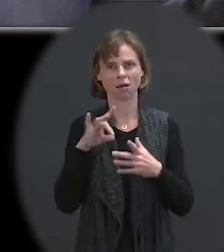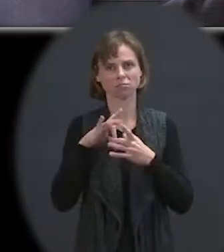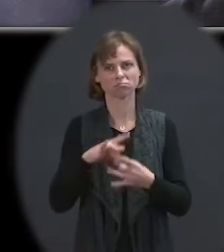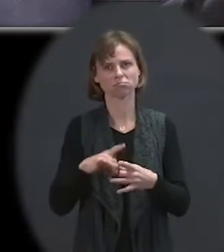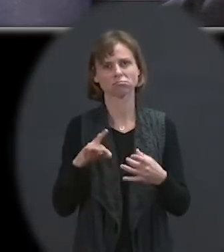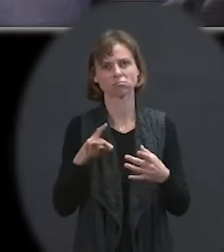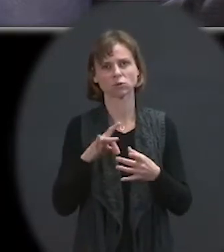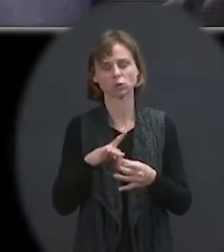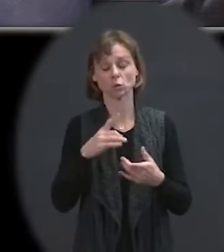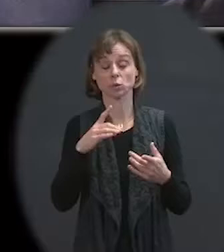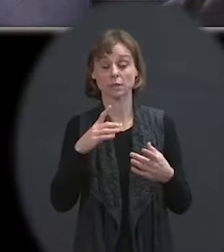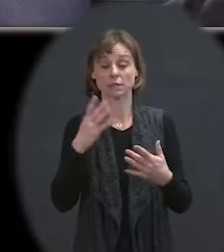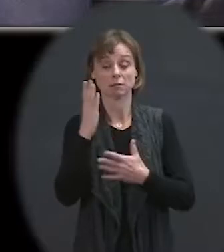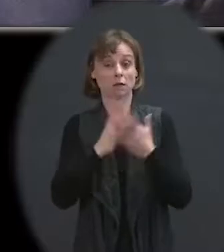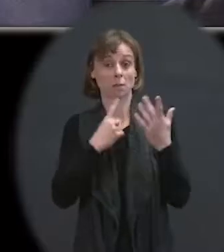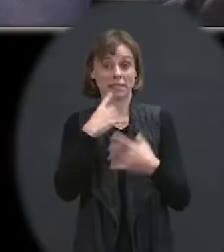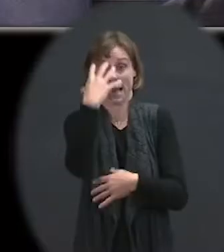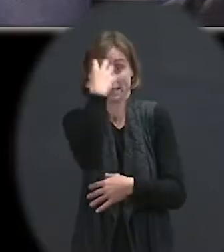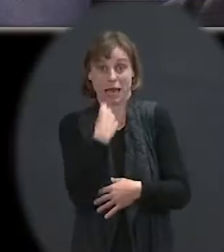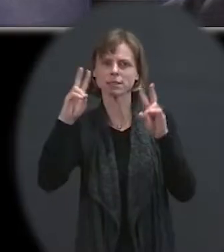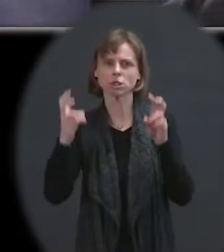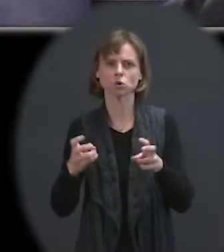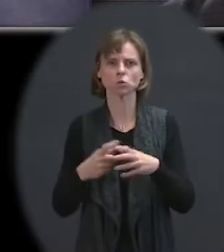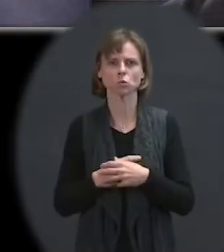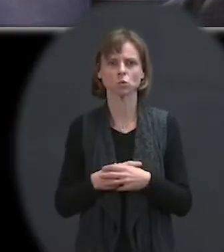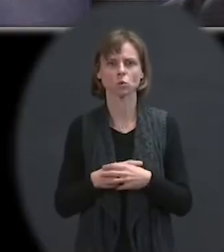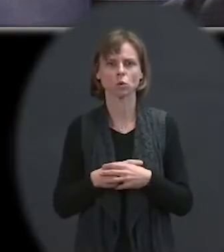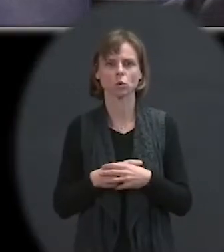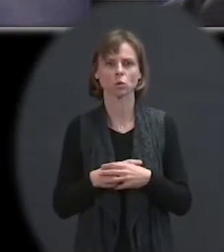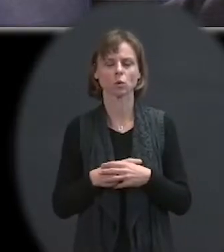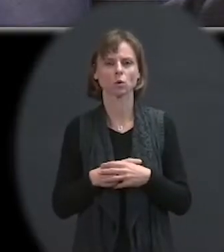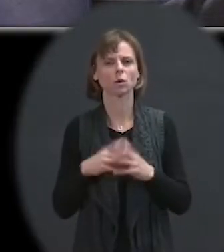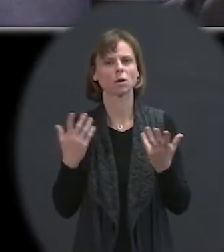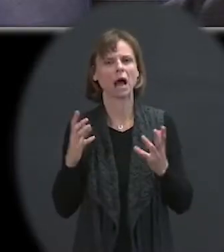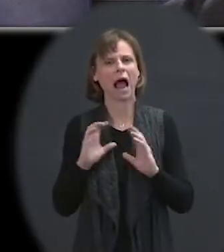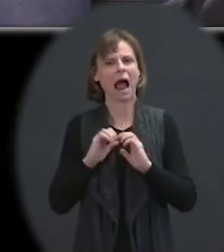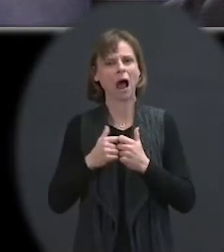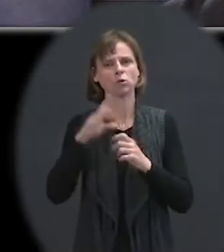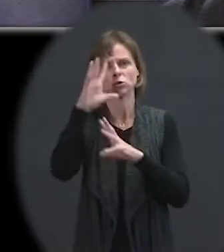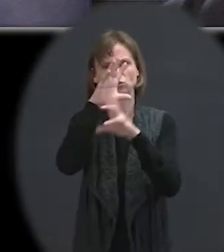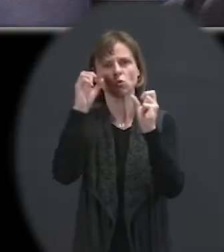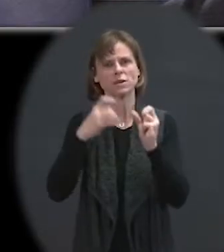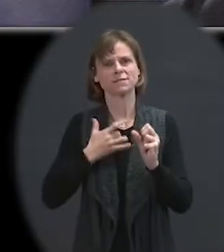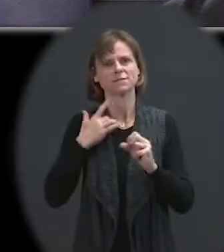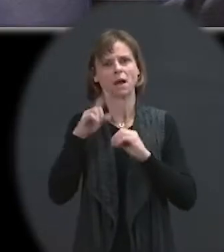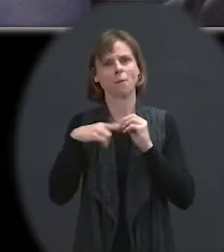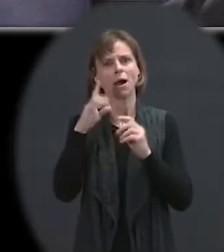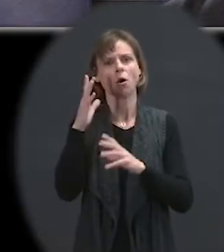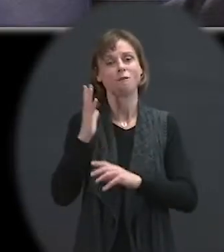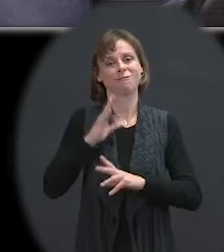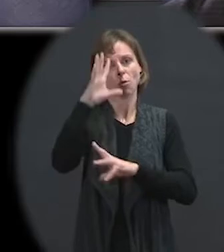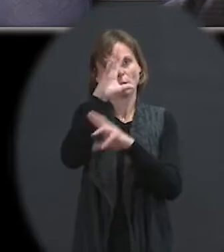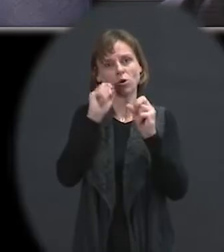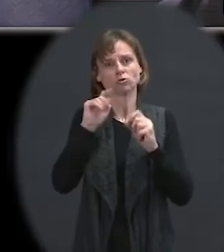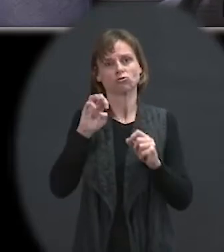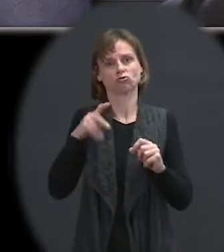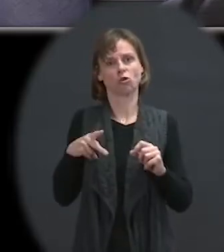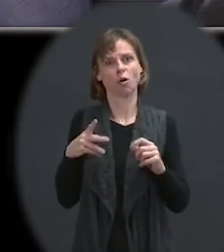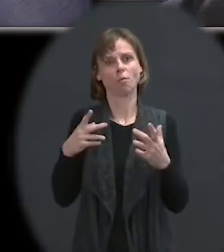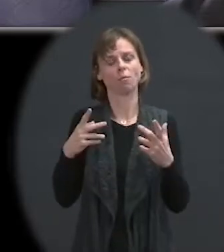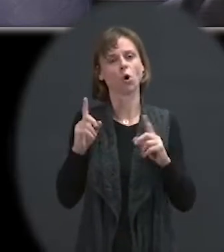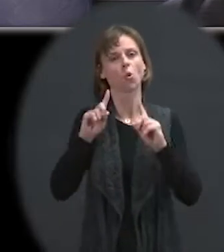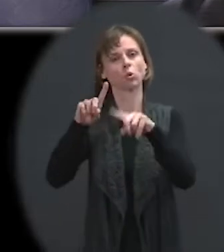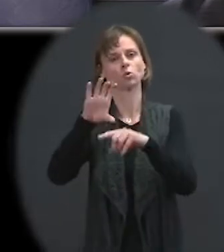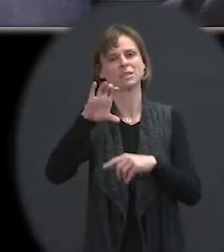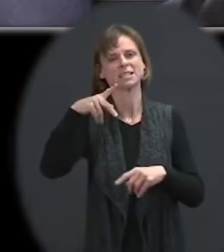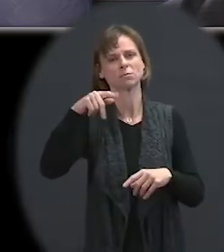to terrorist action and so on. So another serious issue. How does the president feel about former President Trump going to Cpac this weekend? He will have